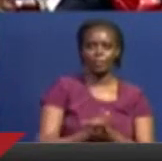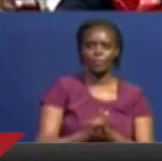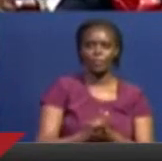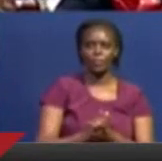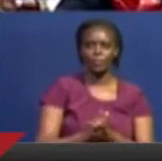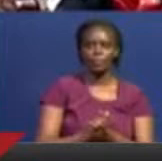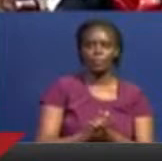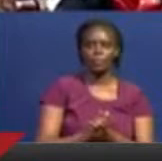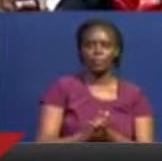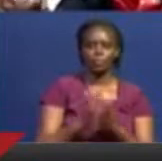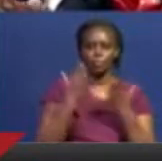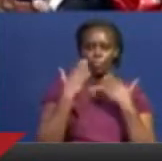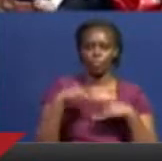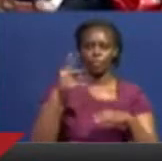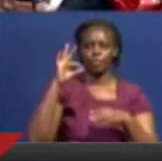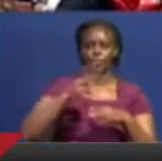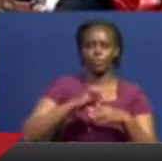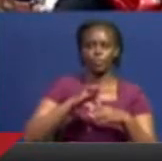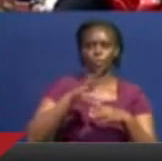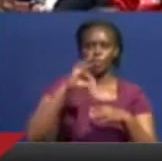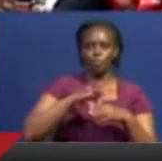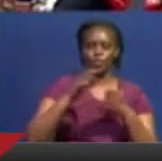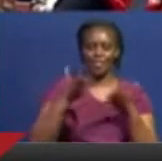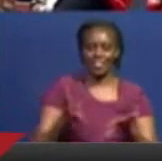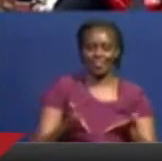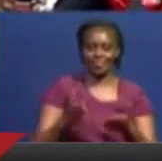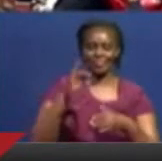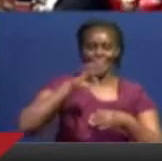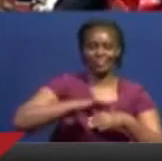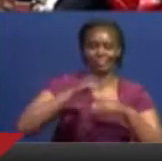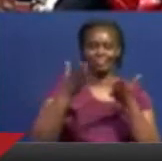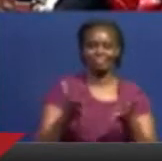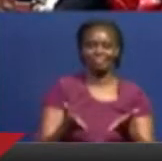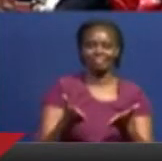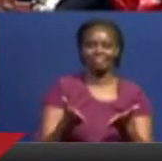End of voting. Vote now.